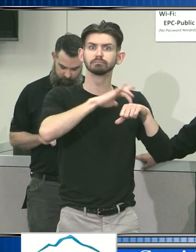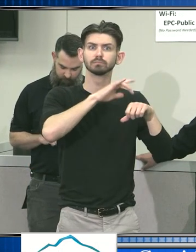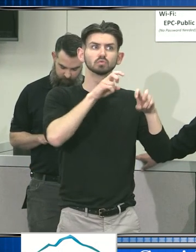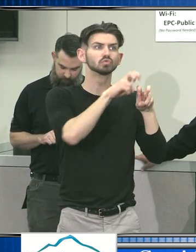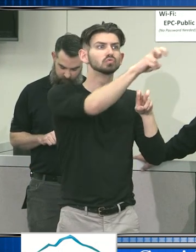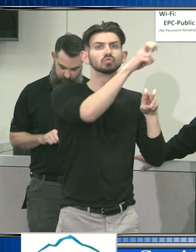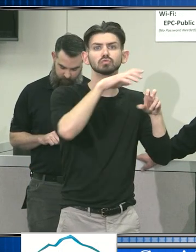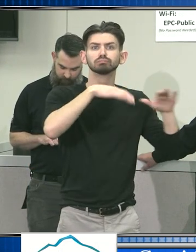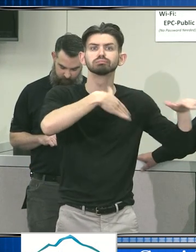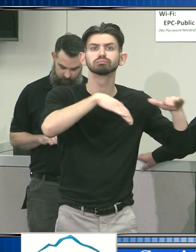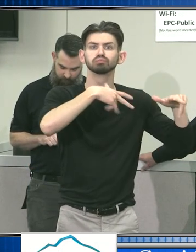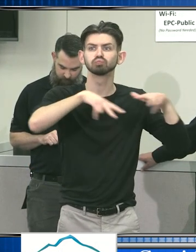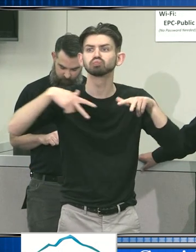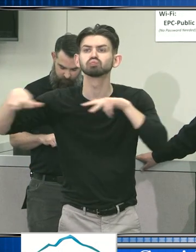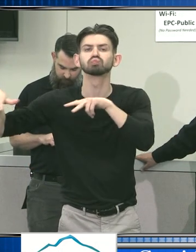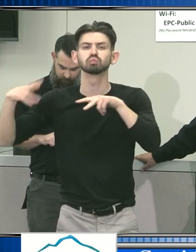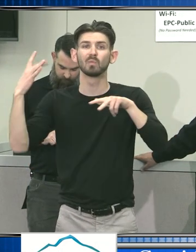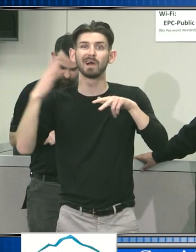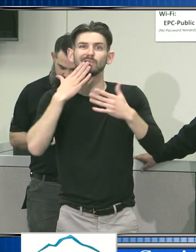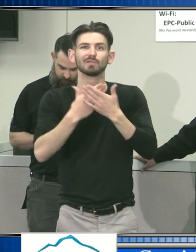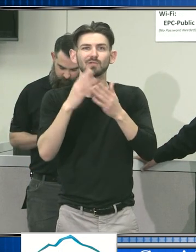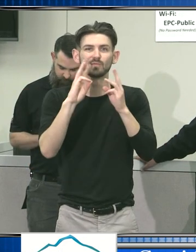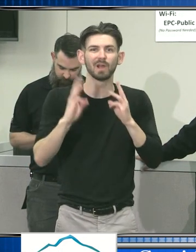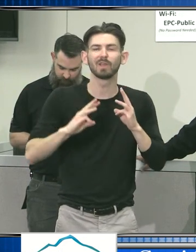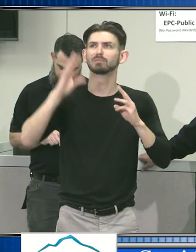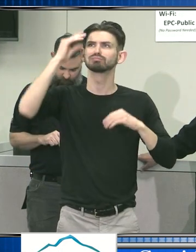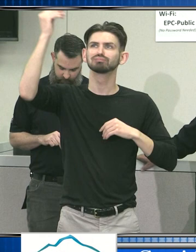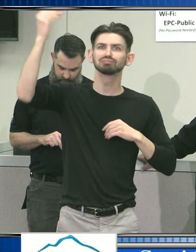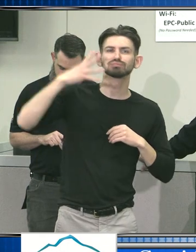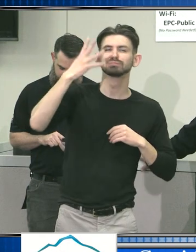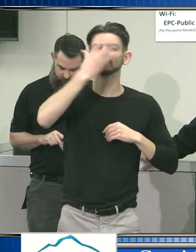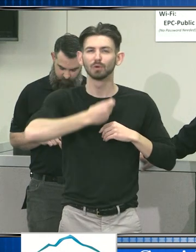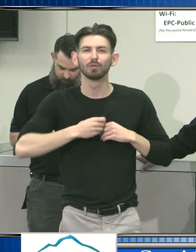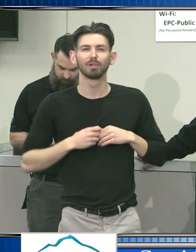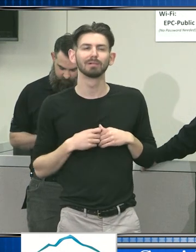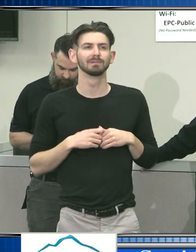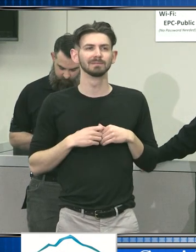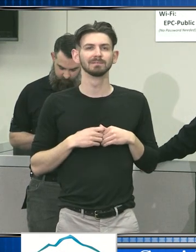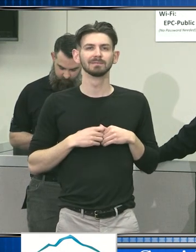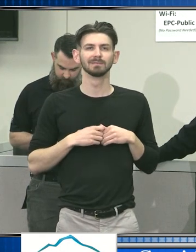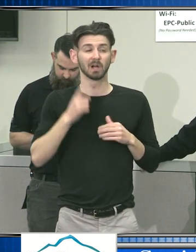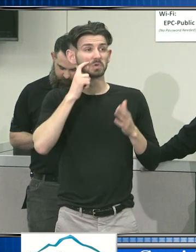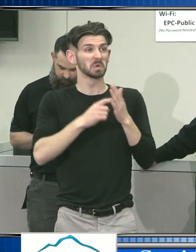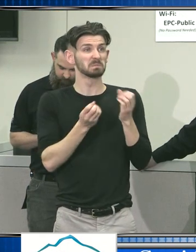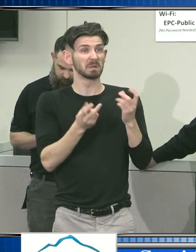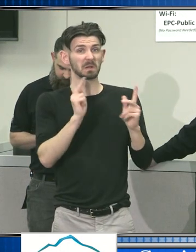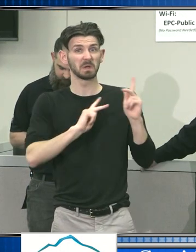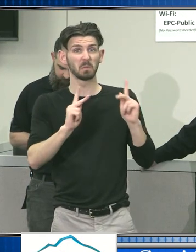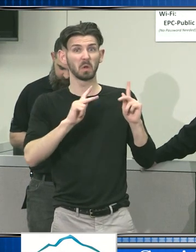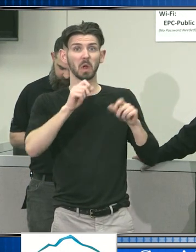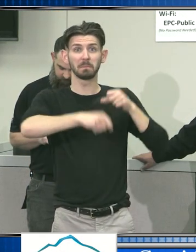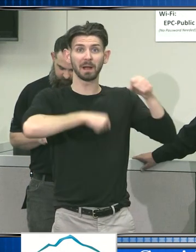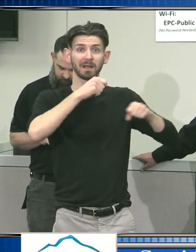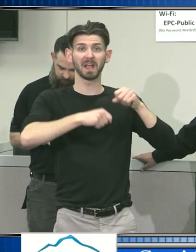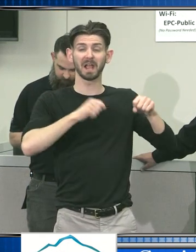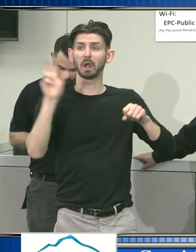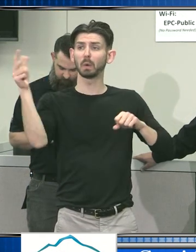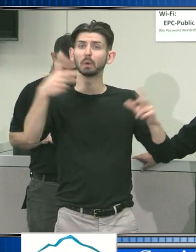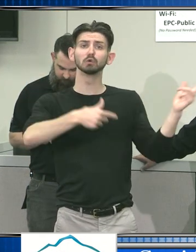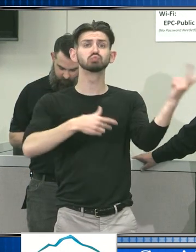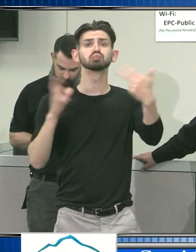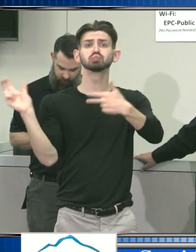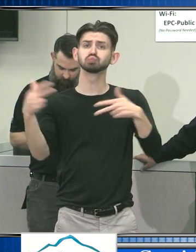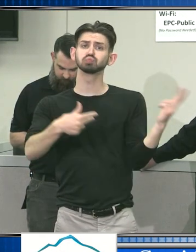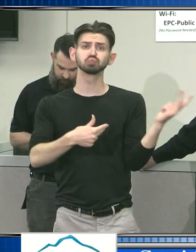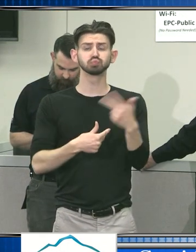talking about, taking advantage of our parks. I saw a lot of people biking on the trails on the way up here. And I think